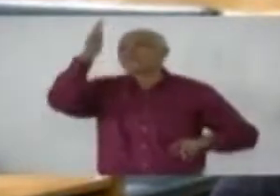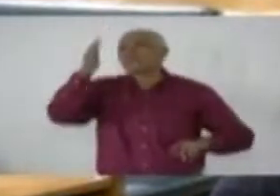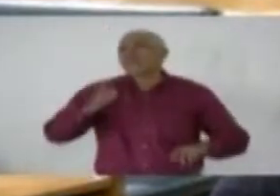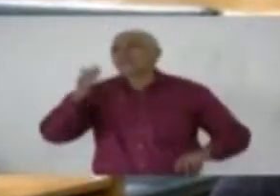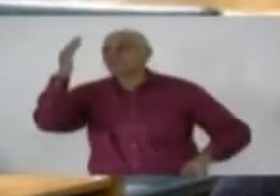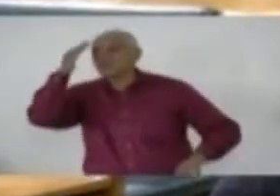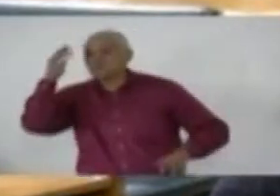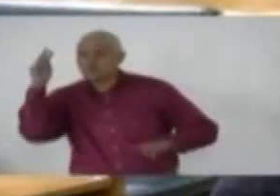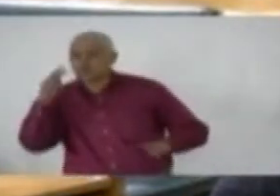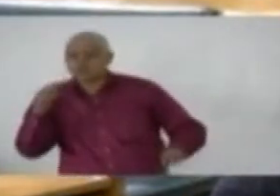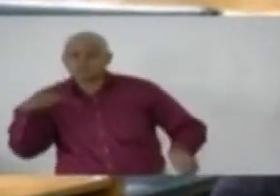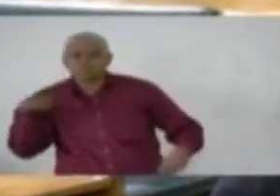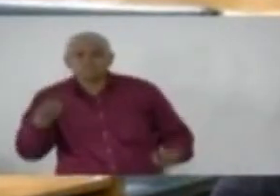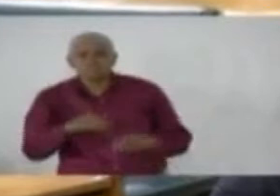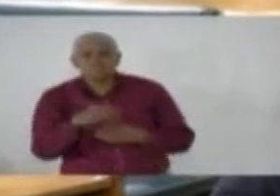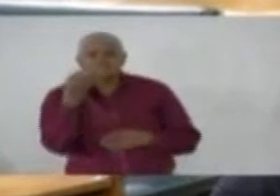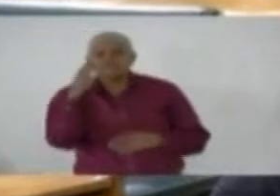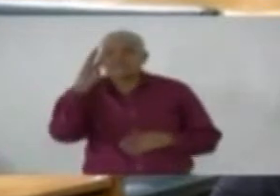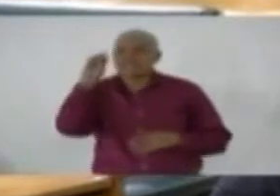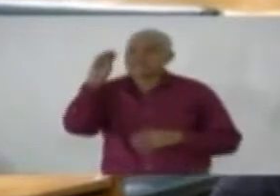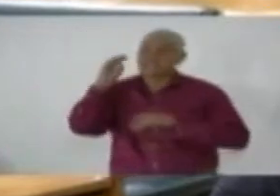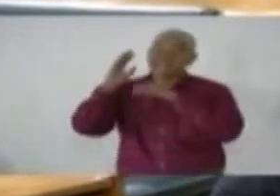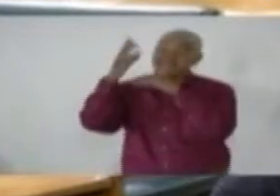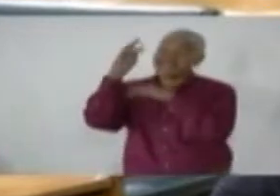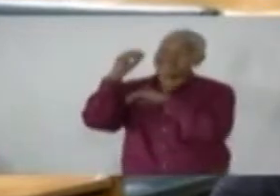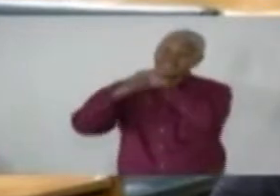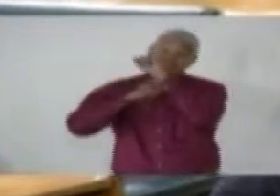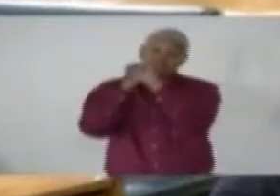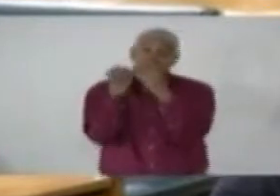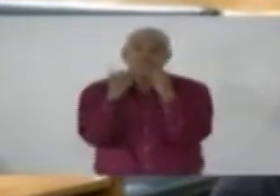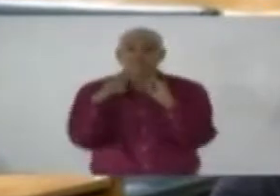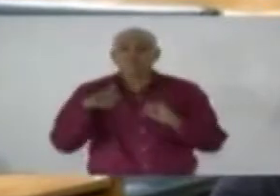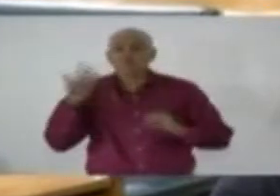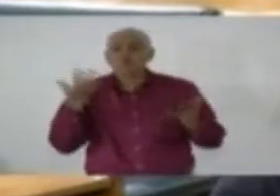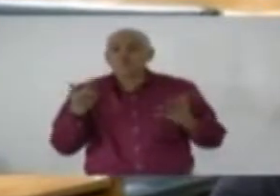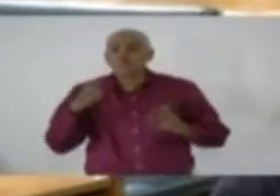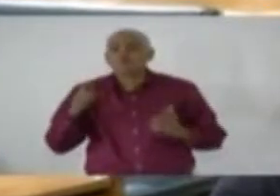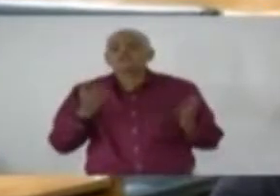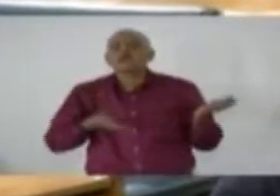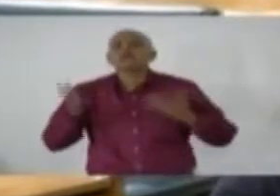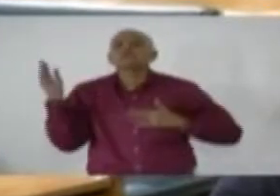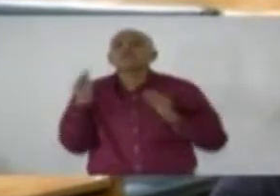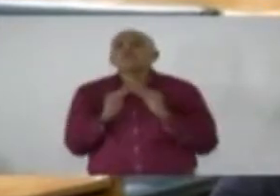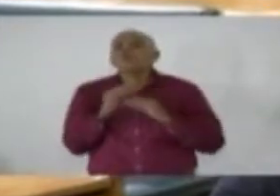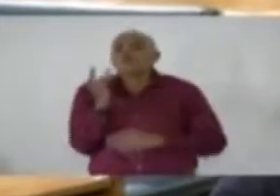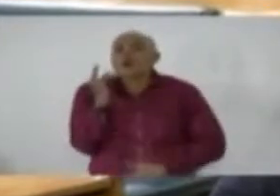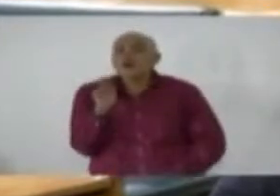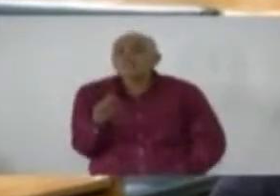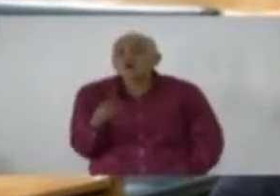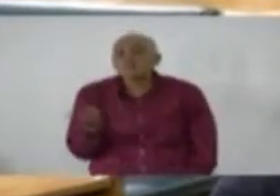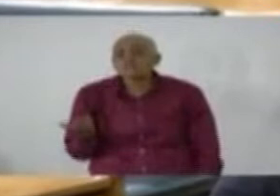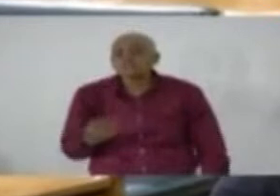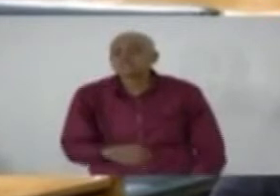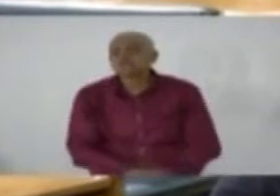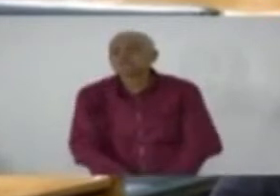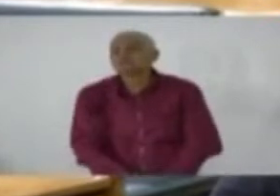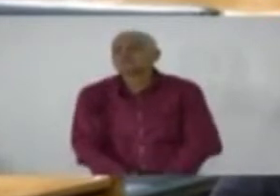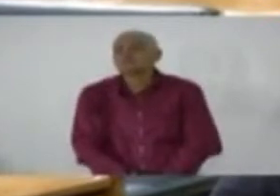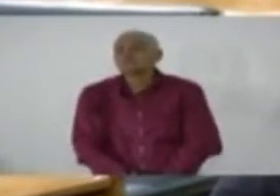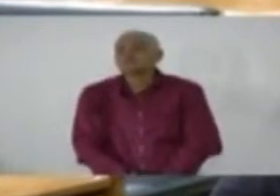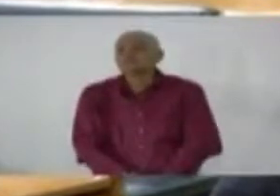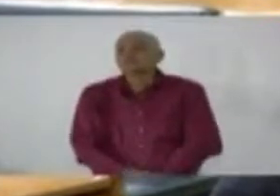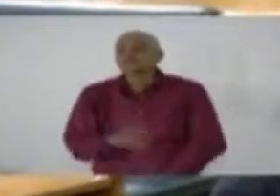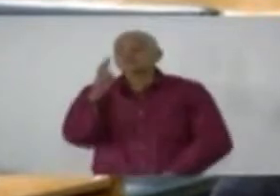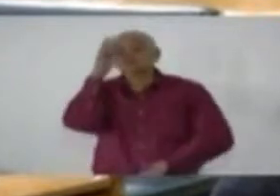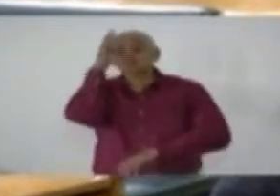known since in the 60 years of independence. Why must we export a lot more, Mr. President? To